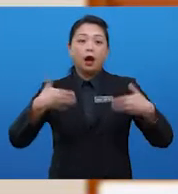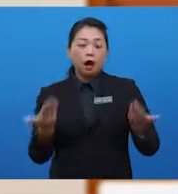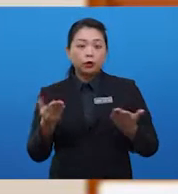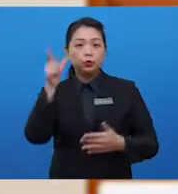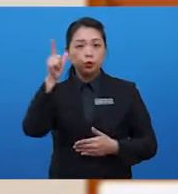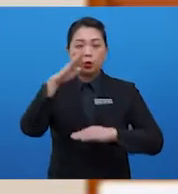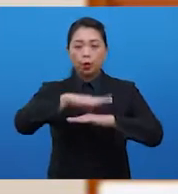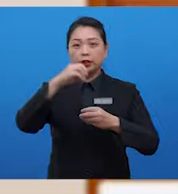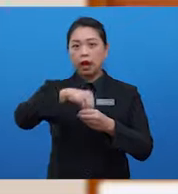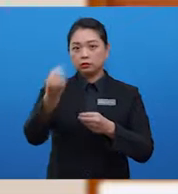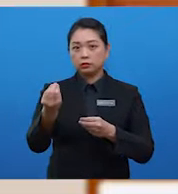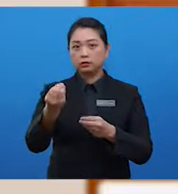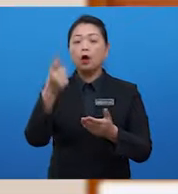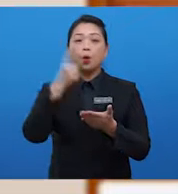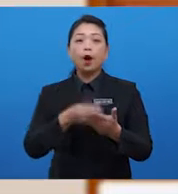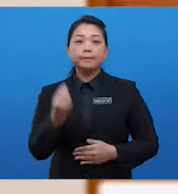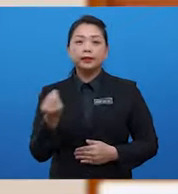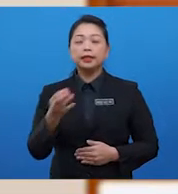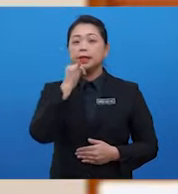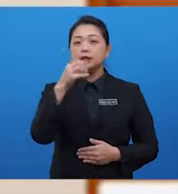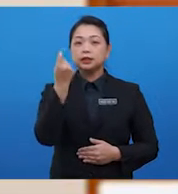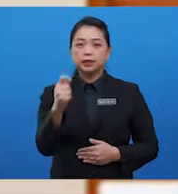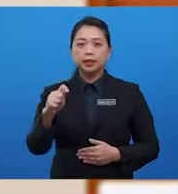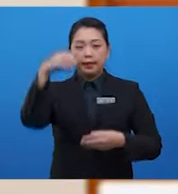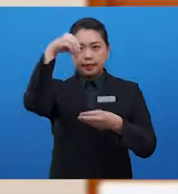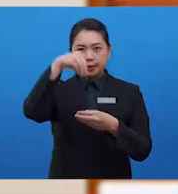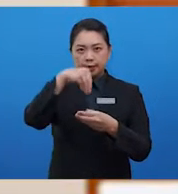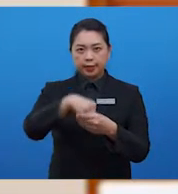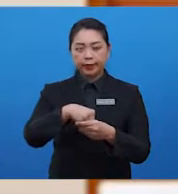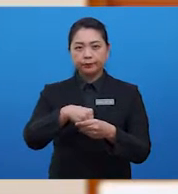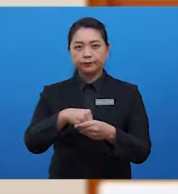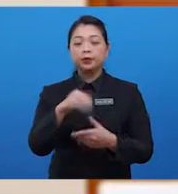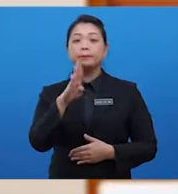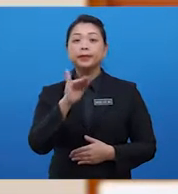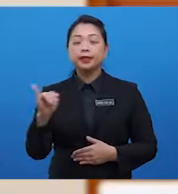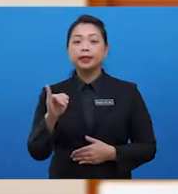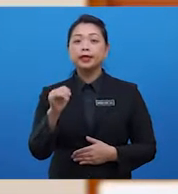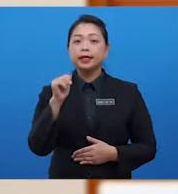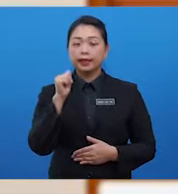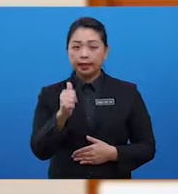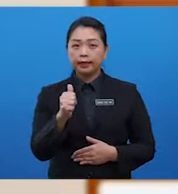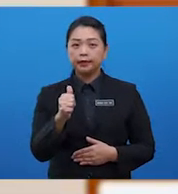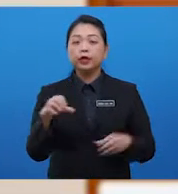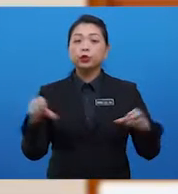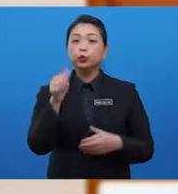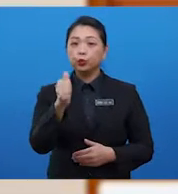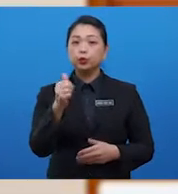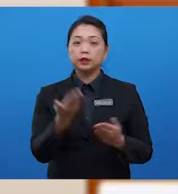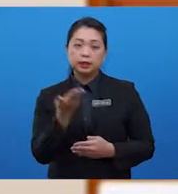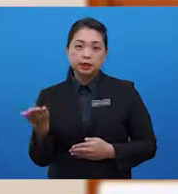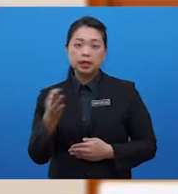outside. What matters is the inside. Being kind and doing good deeds are